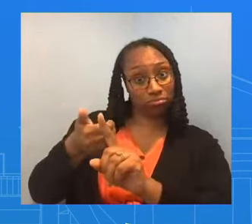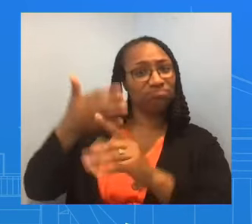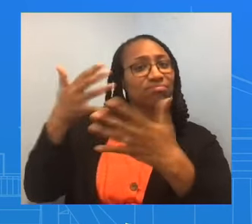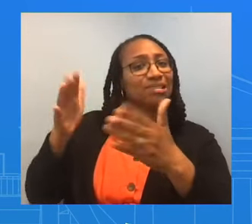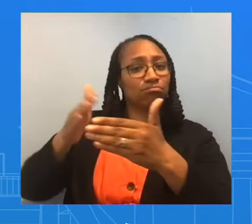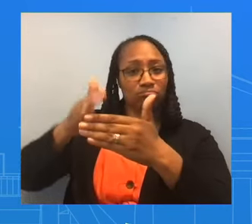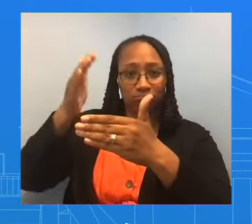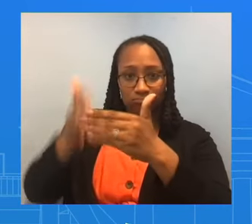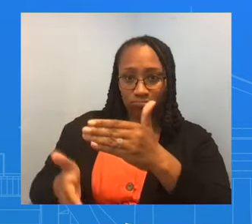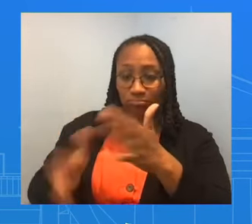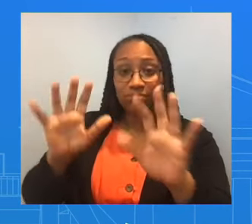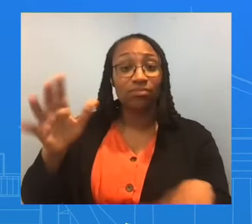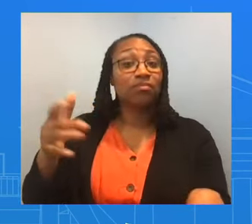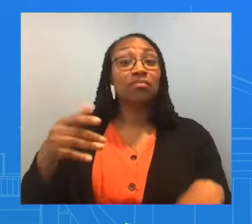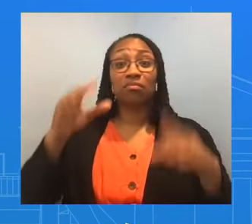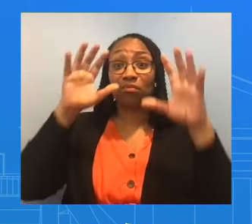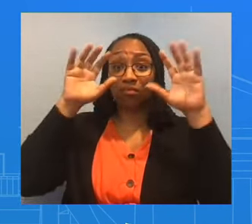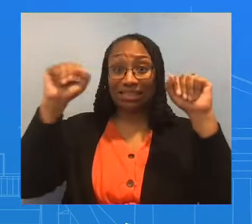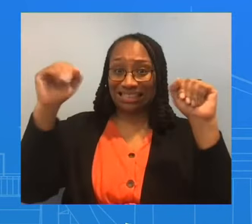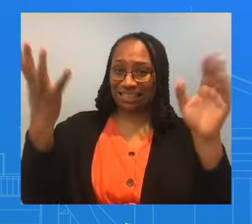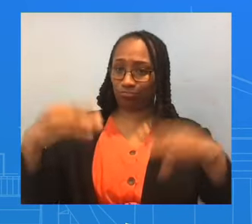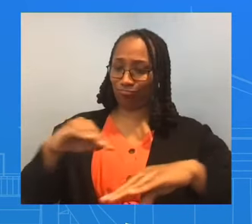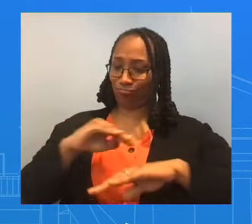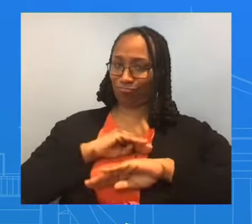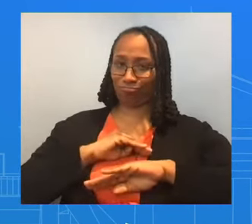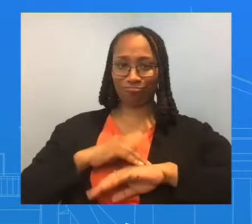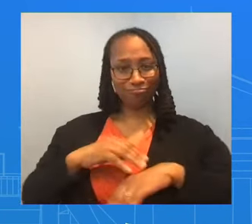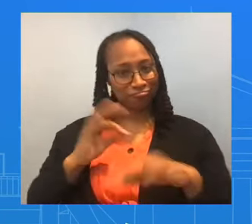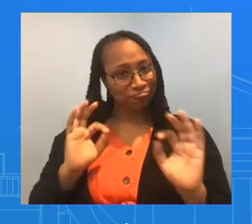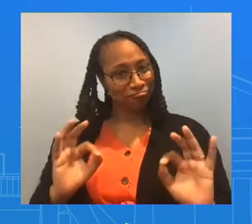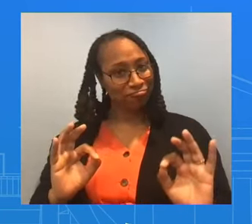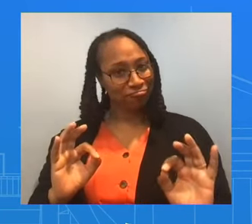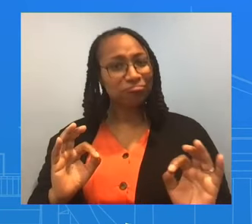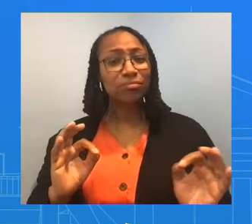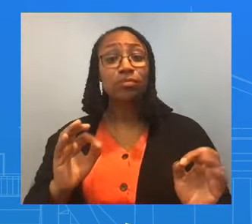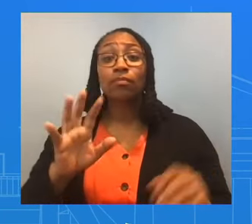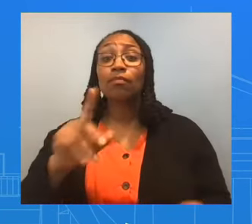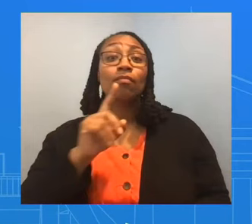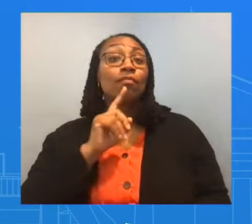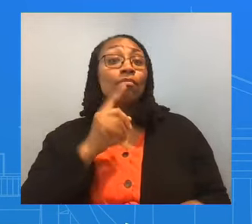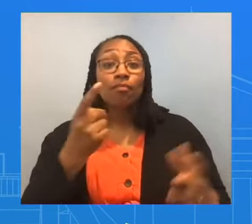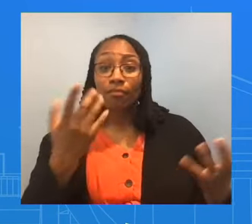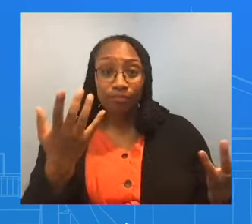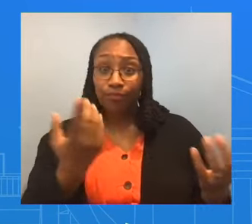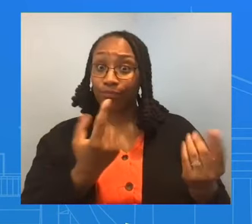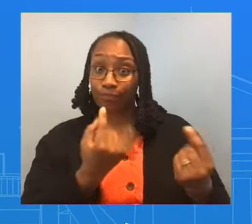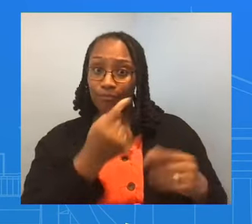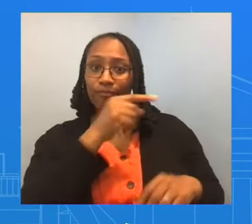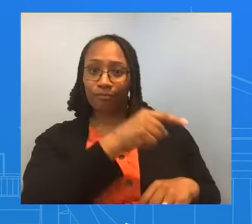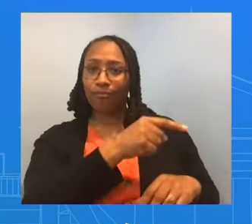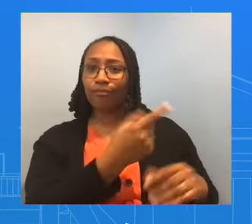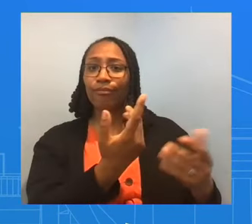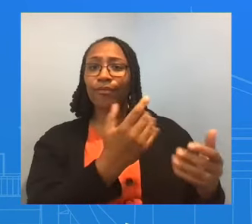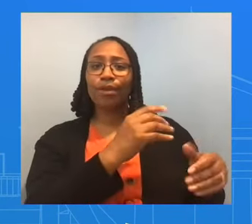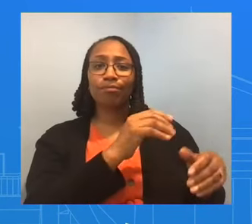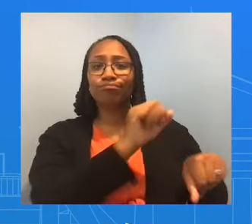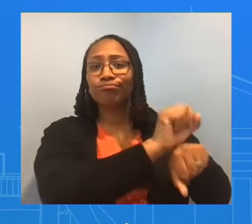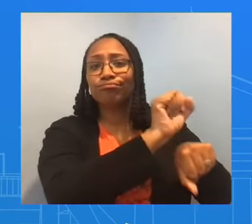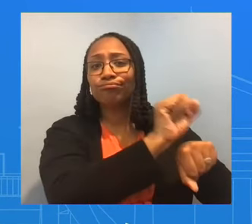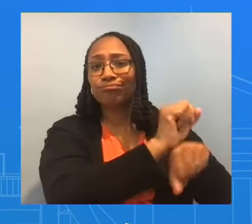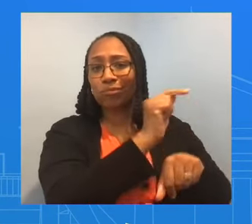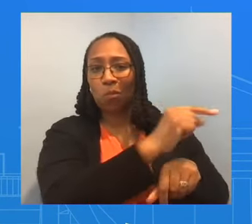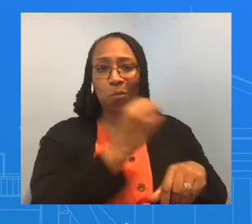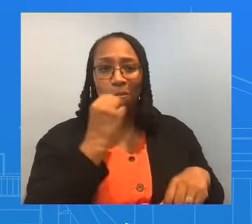certainly working in the residence this afternoon. Were there any complications? As you all know, for some of you may have